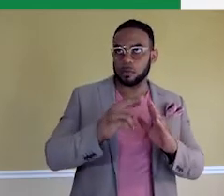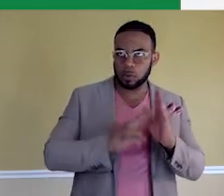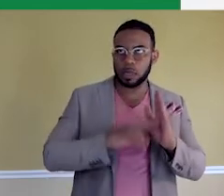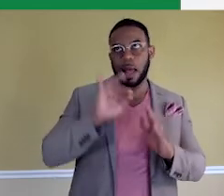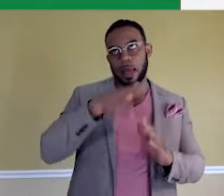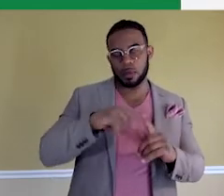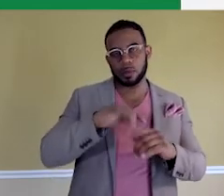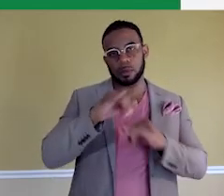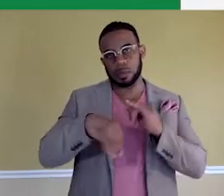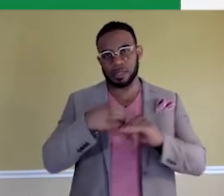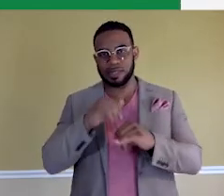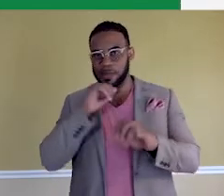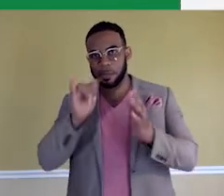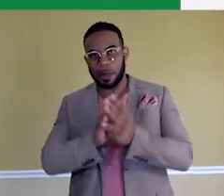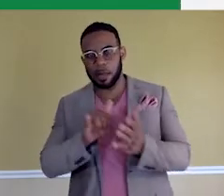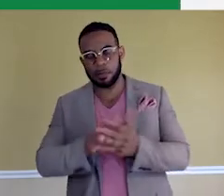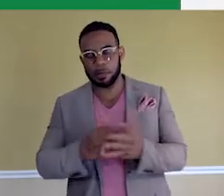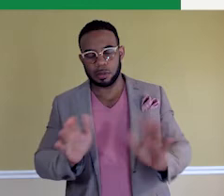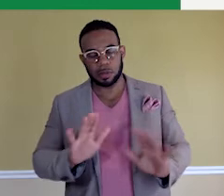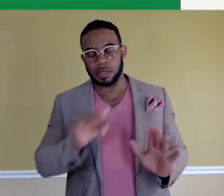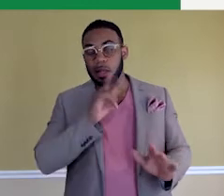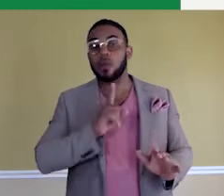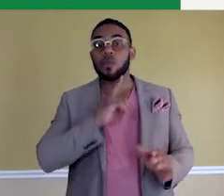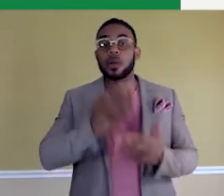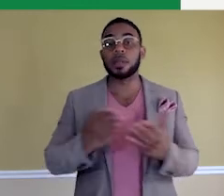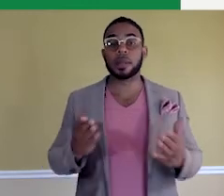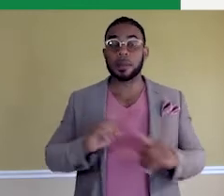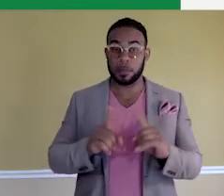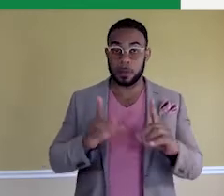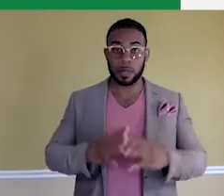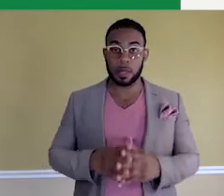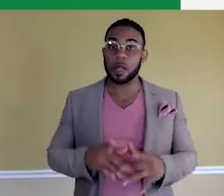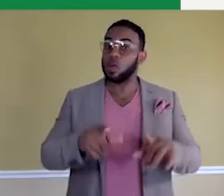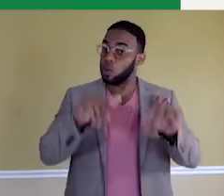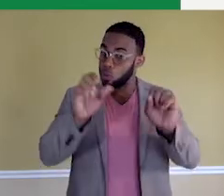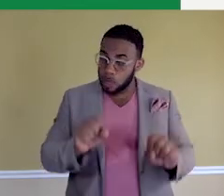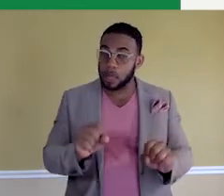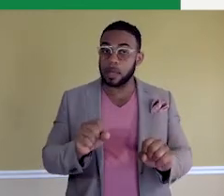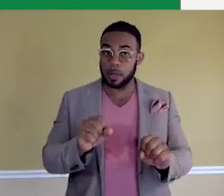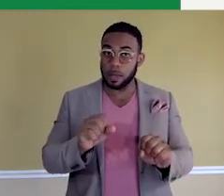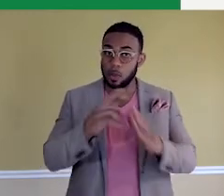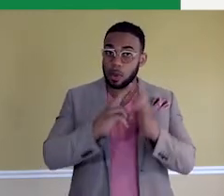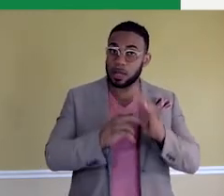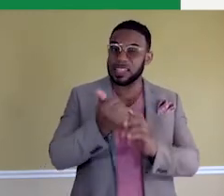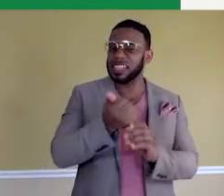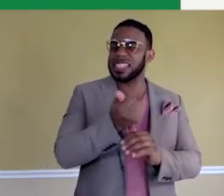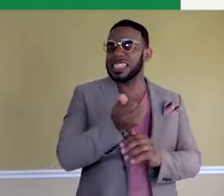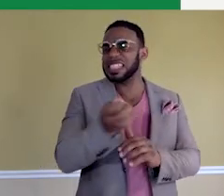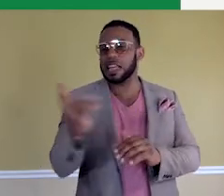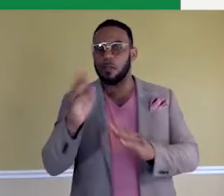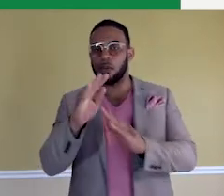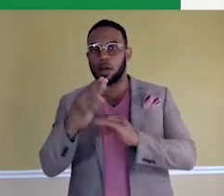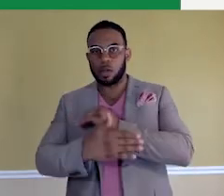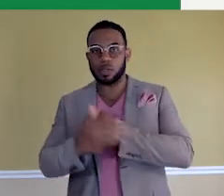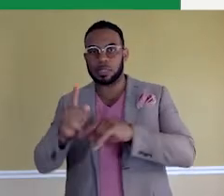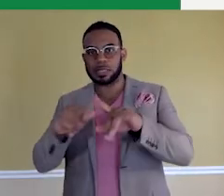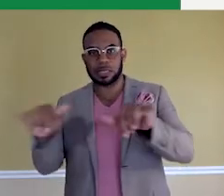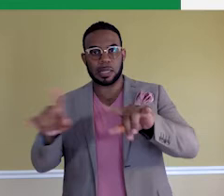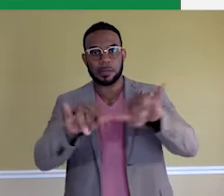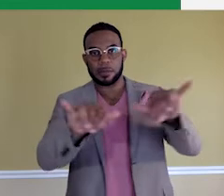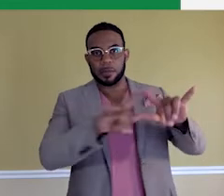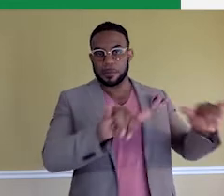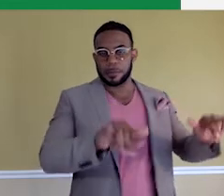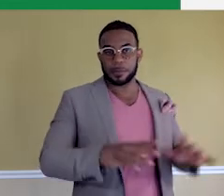IP internationally. It's not possible. That is not a real thing. But you can register in several countries, register your IPs in